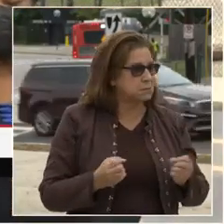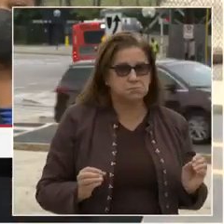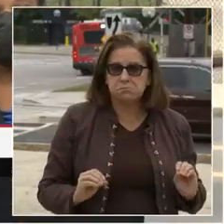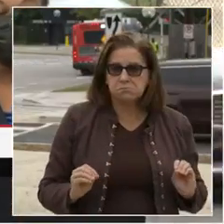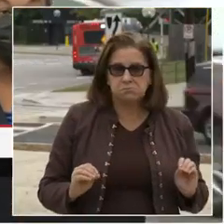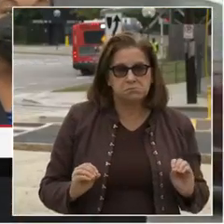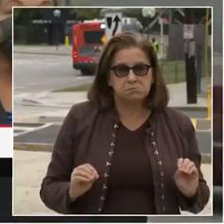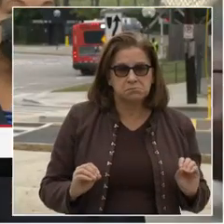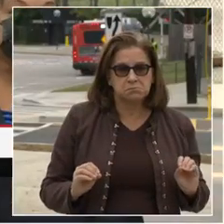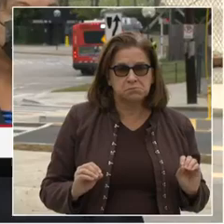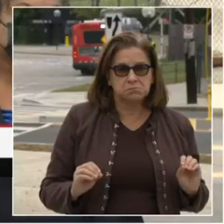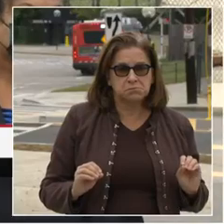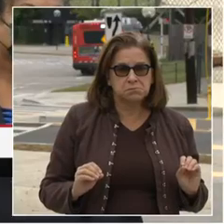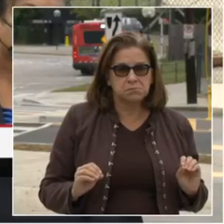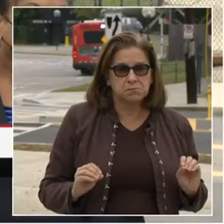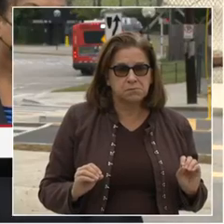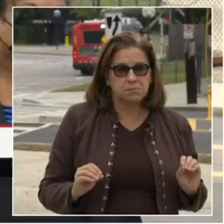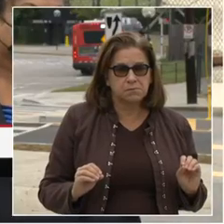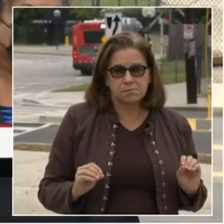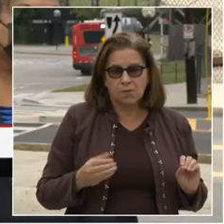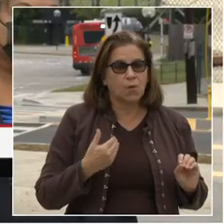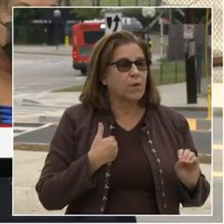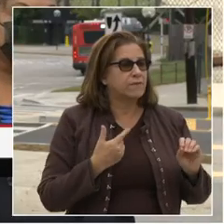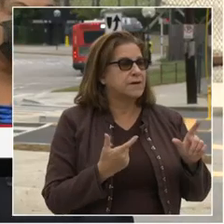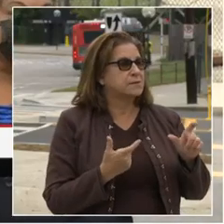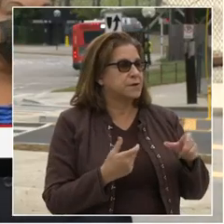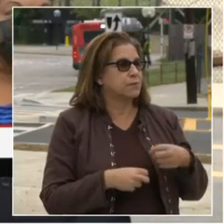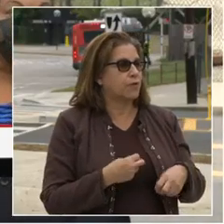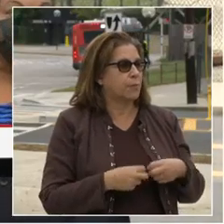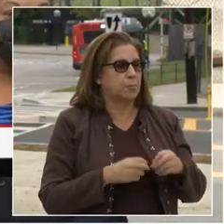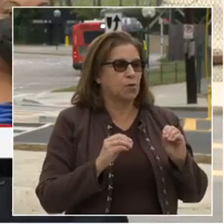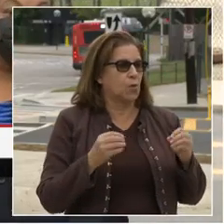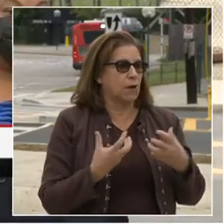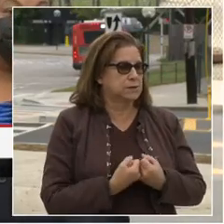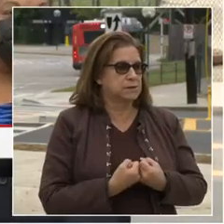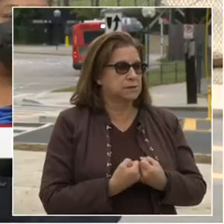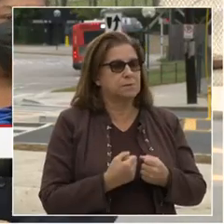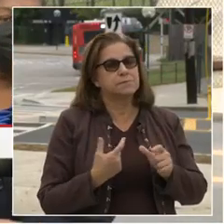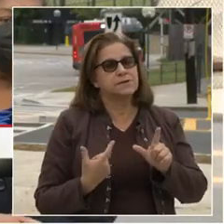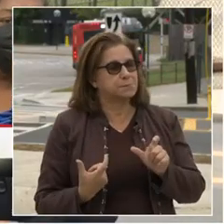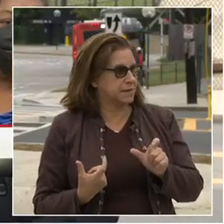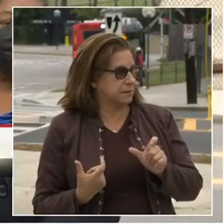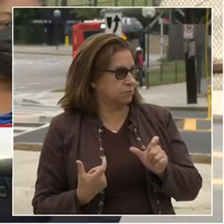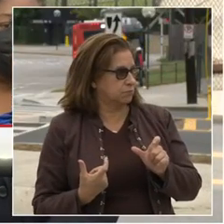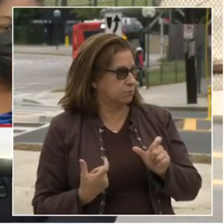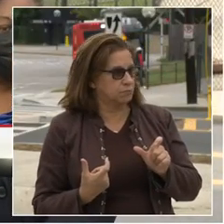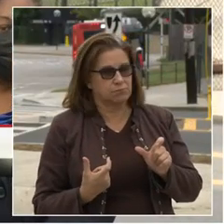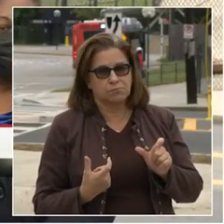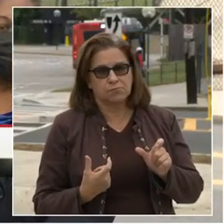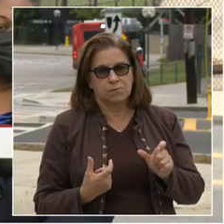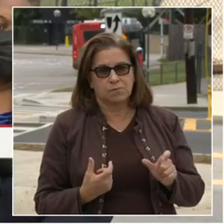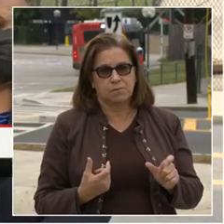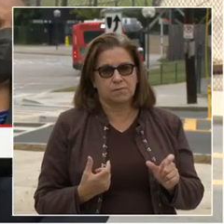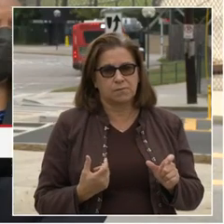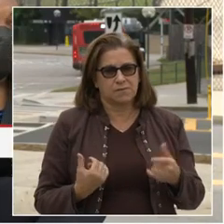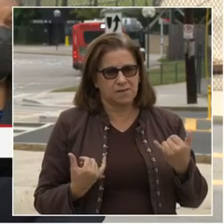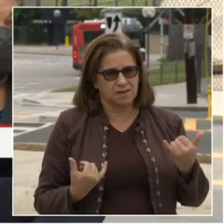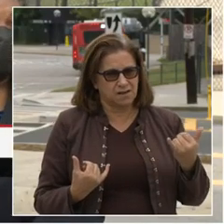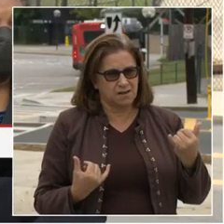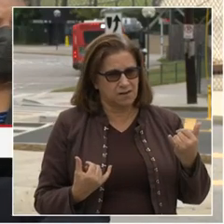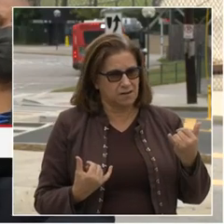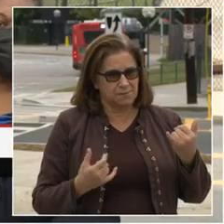had, good Lord, smashed in the houses. 3 or 4 a week. It's a ramp. And now we have all these residents who